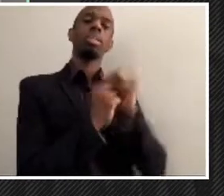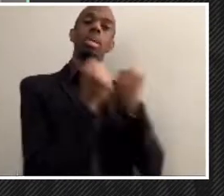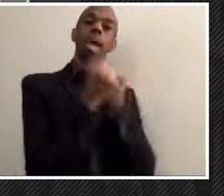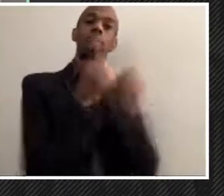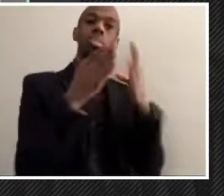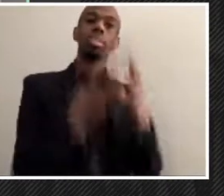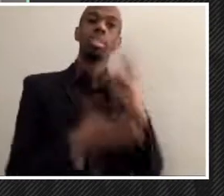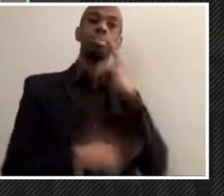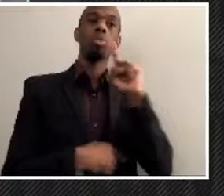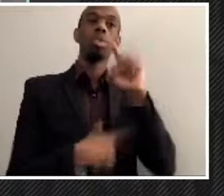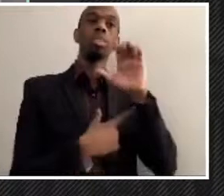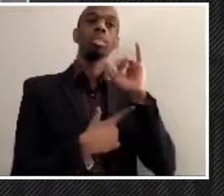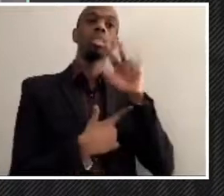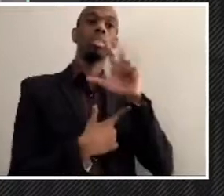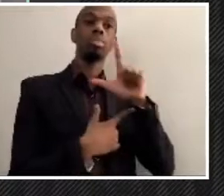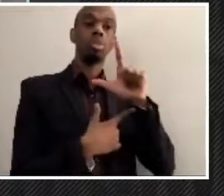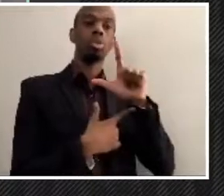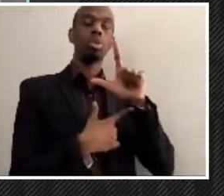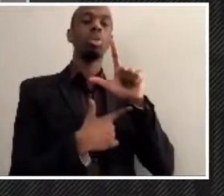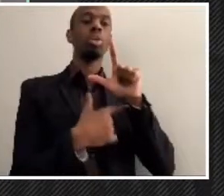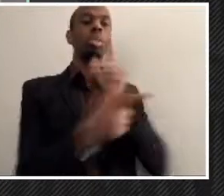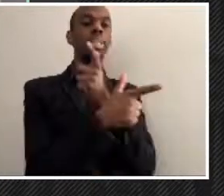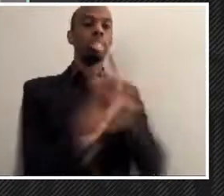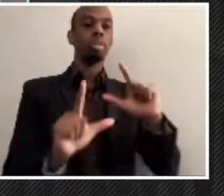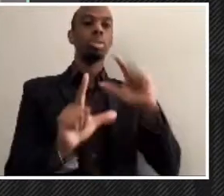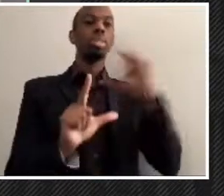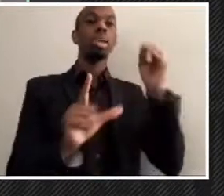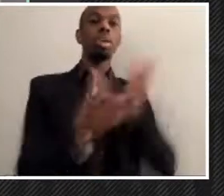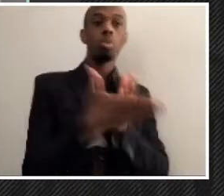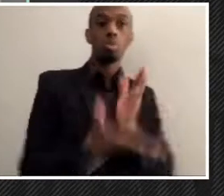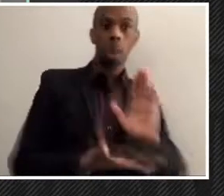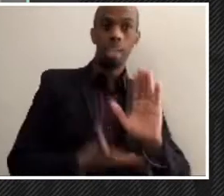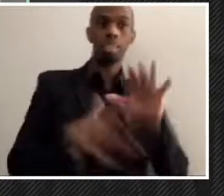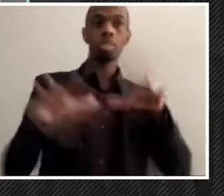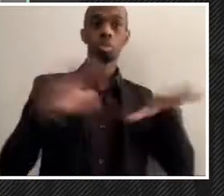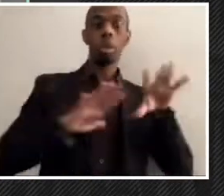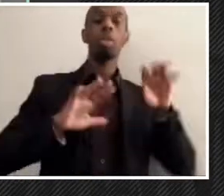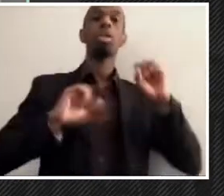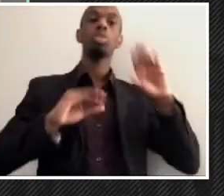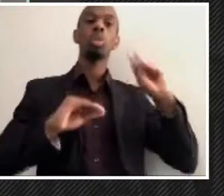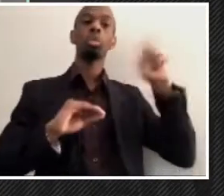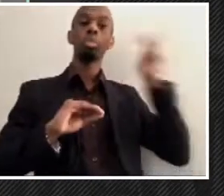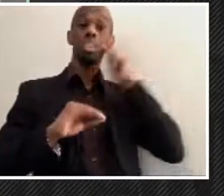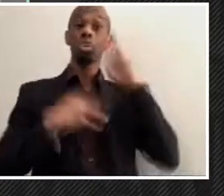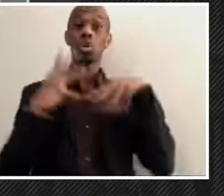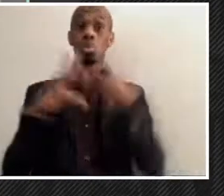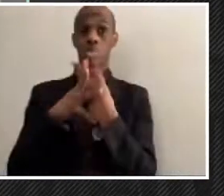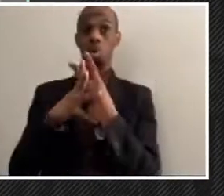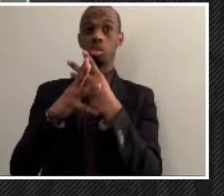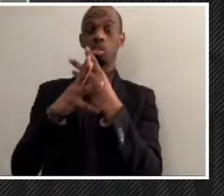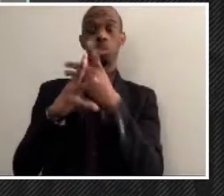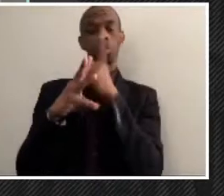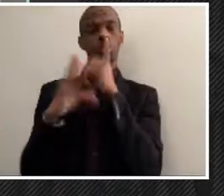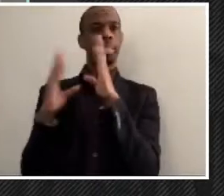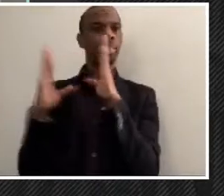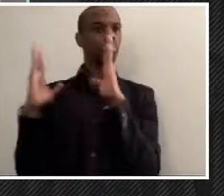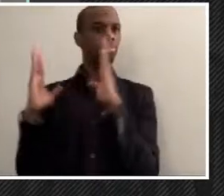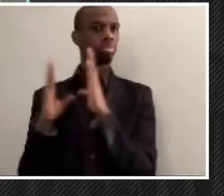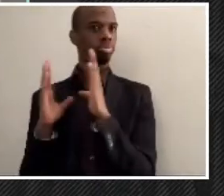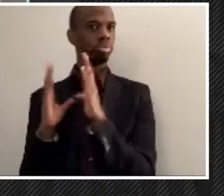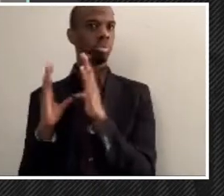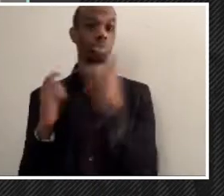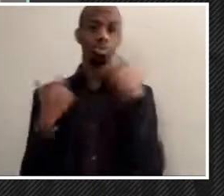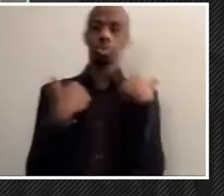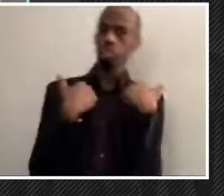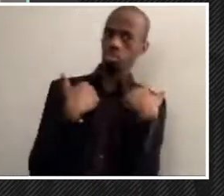the connections that I established, the political world was very small for me. You constantly knew different people